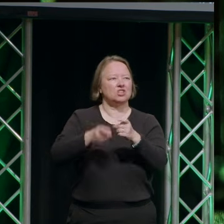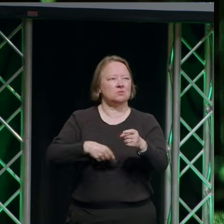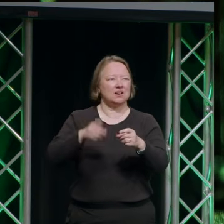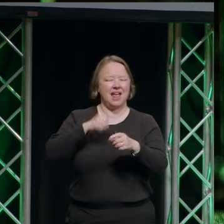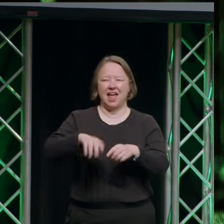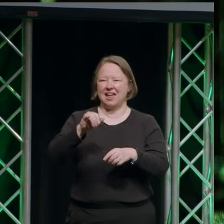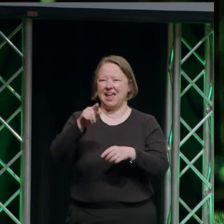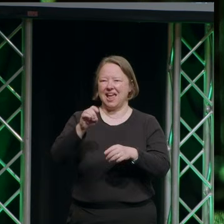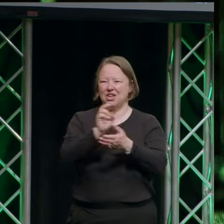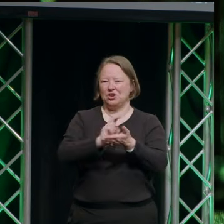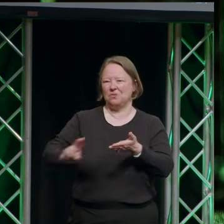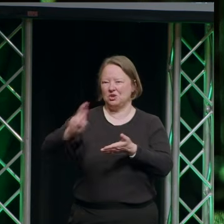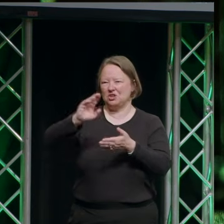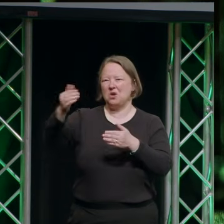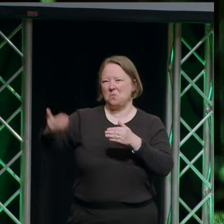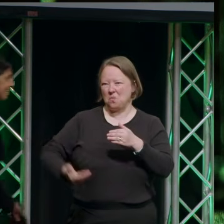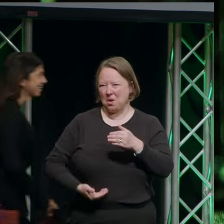welcome.